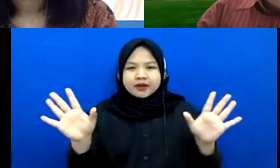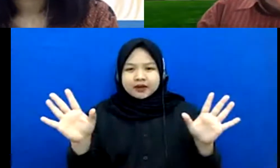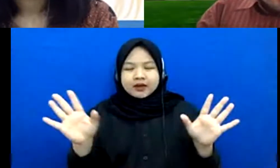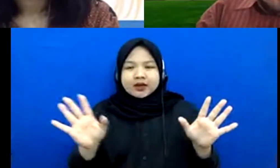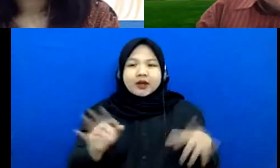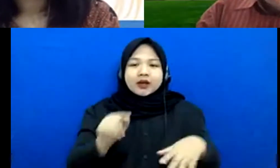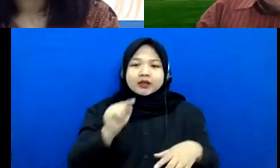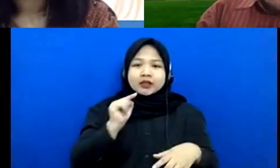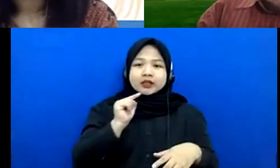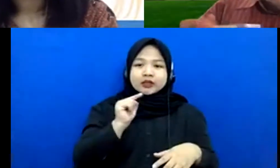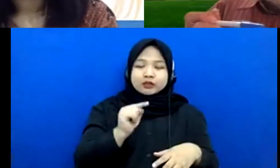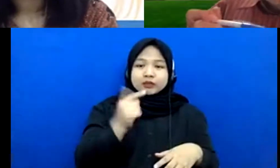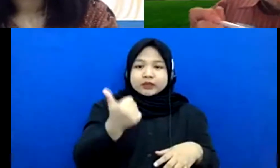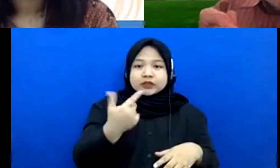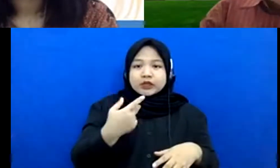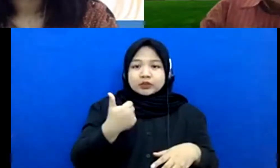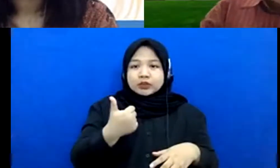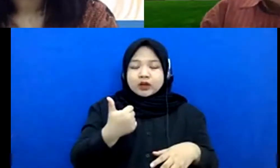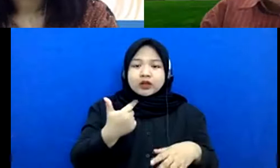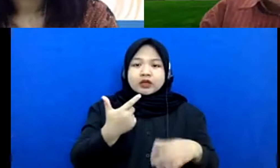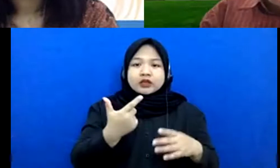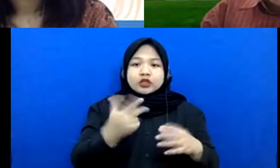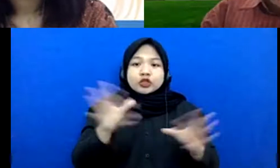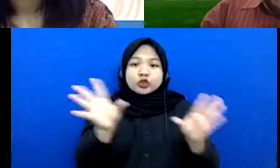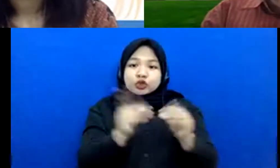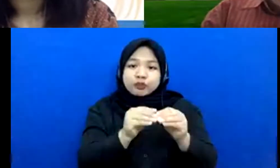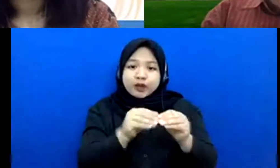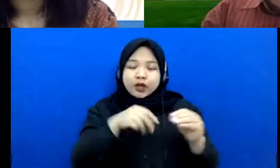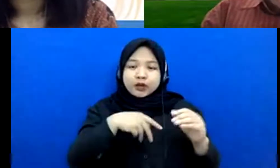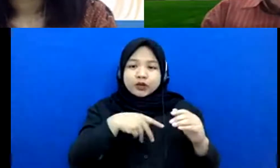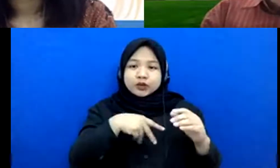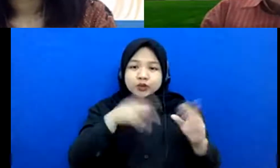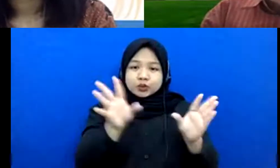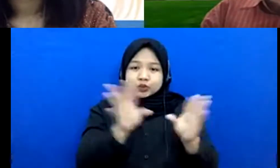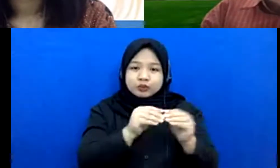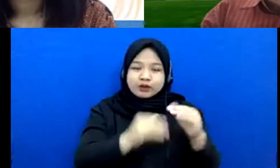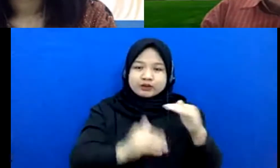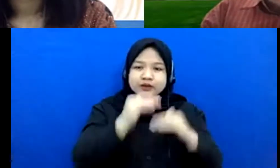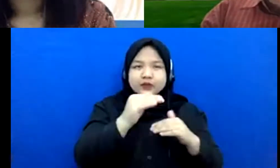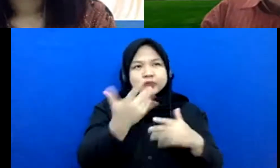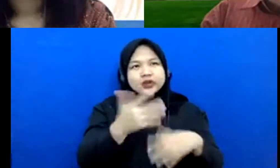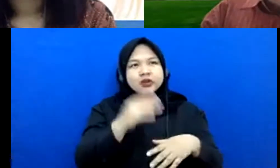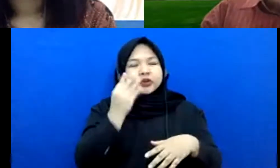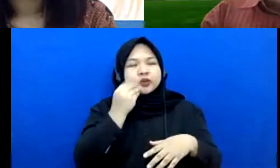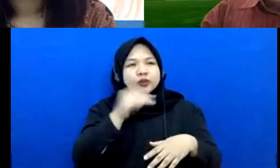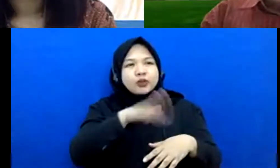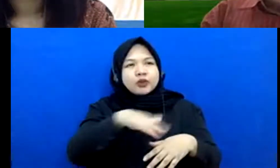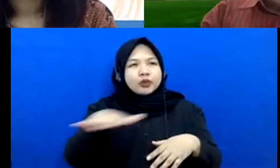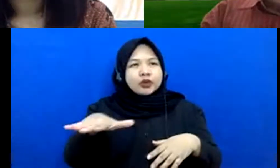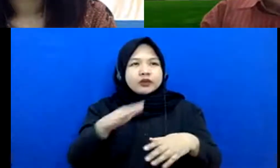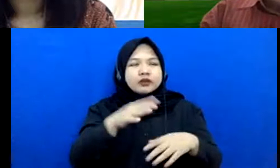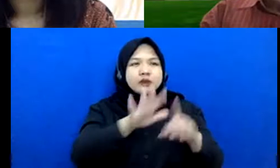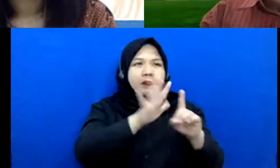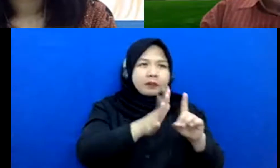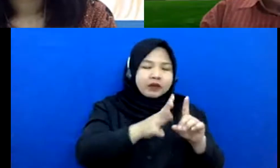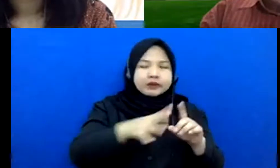Could you either increase the number of students, 15 students with disabilities, and 50, I'm